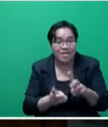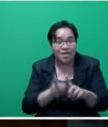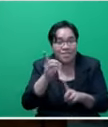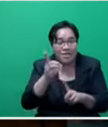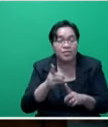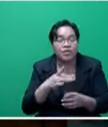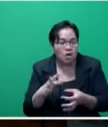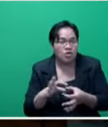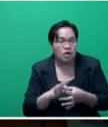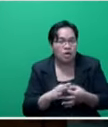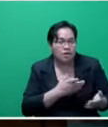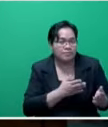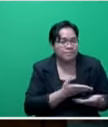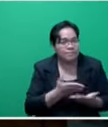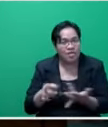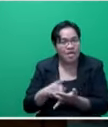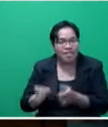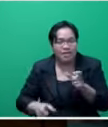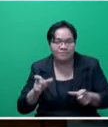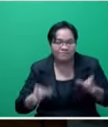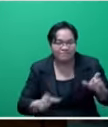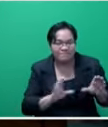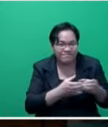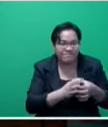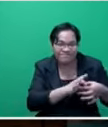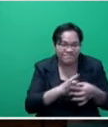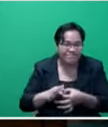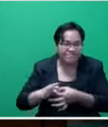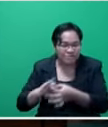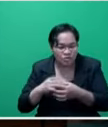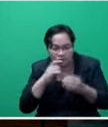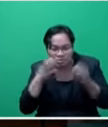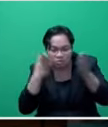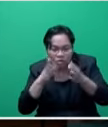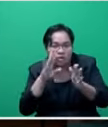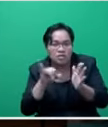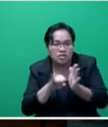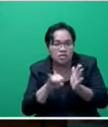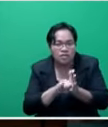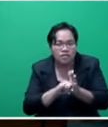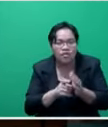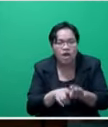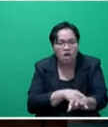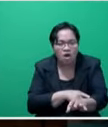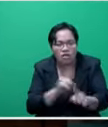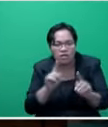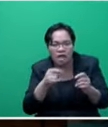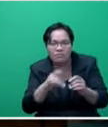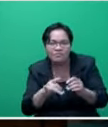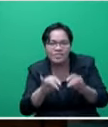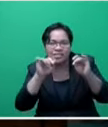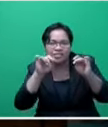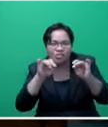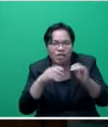collaborates with other agencies in the identification, tracing, and long-term development issues for our rural and maritime